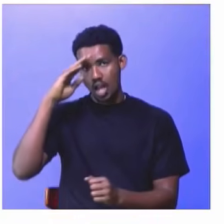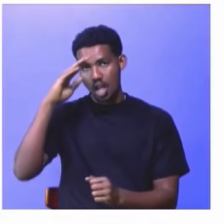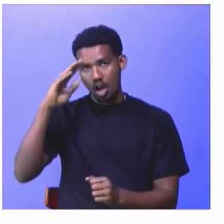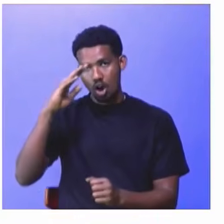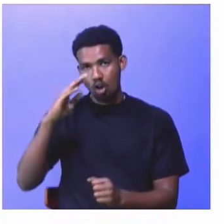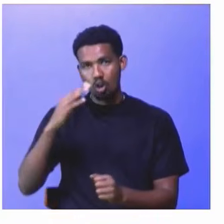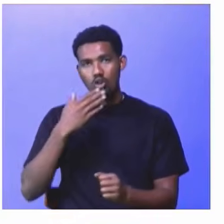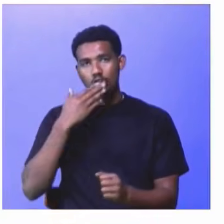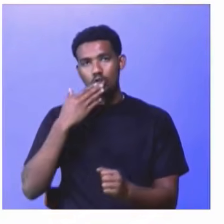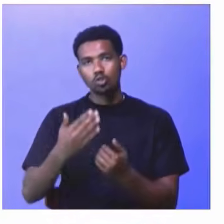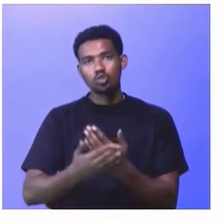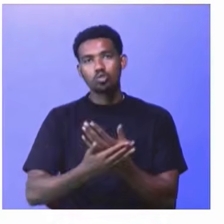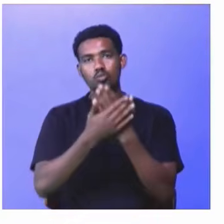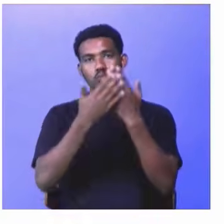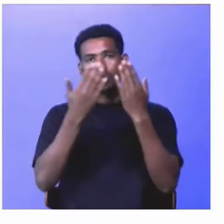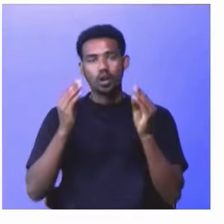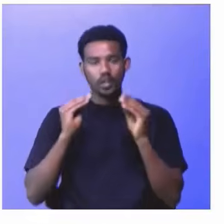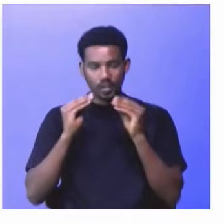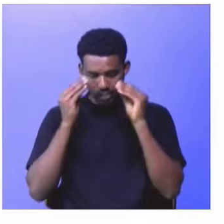Good morning, teacher.